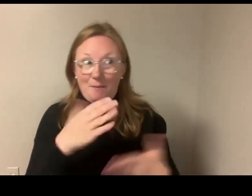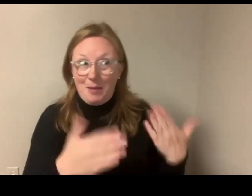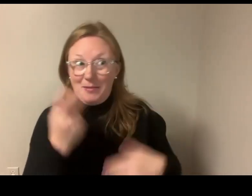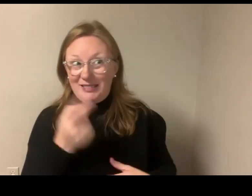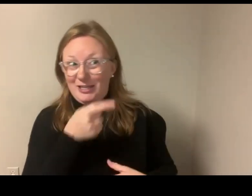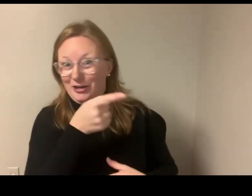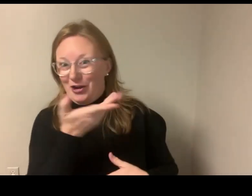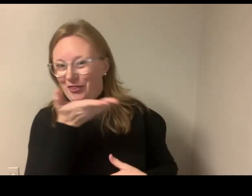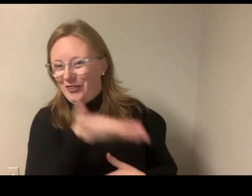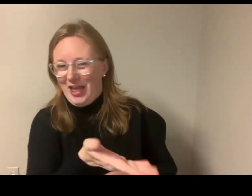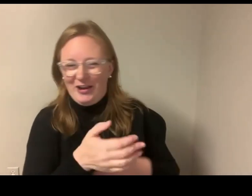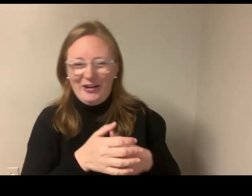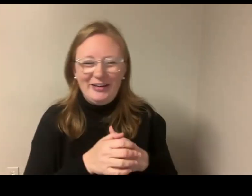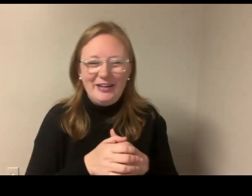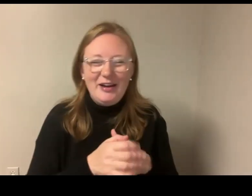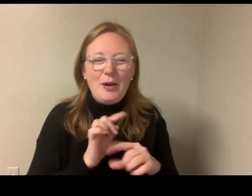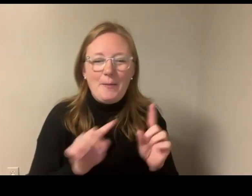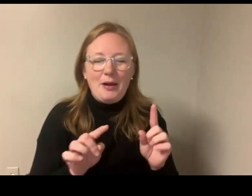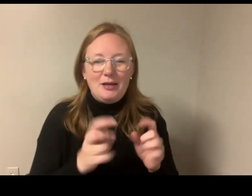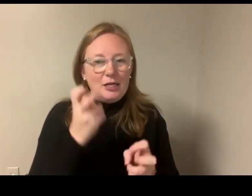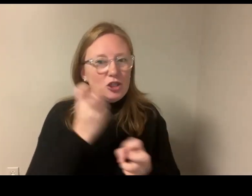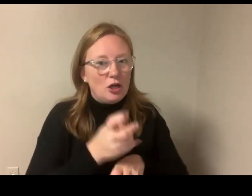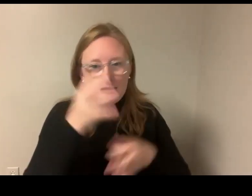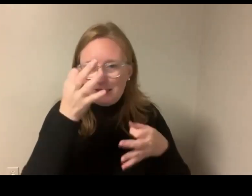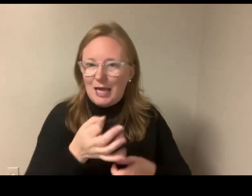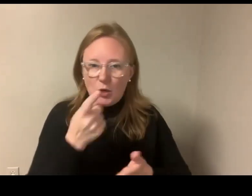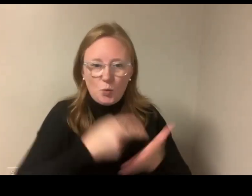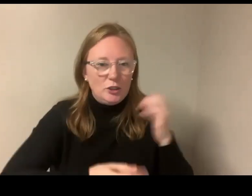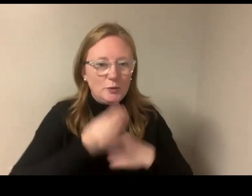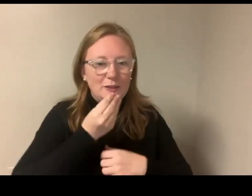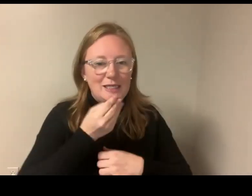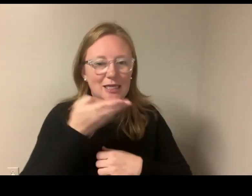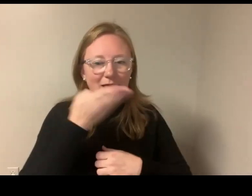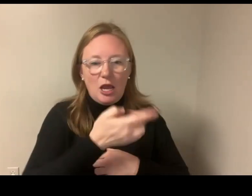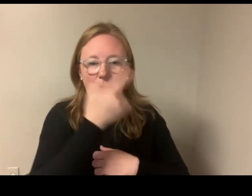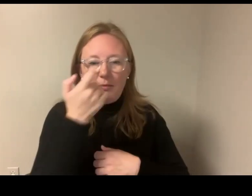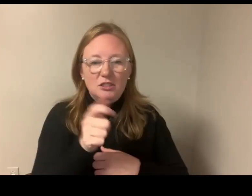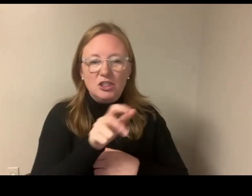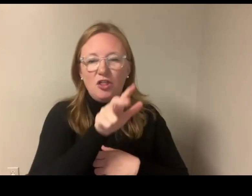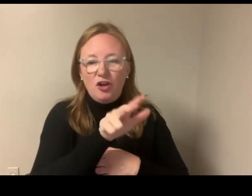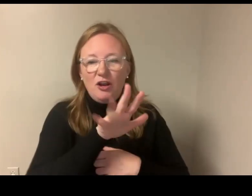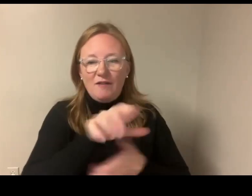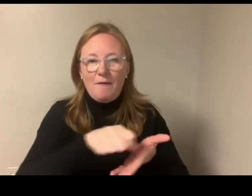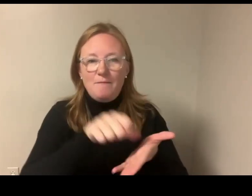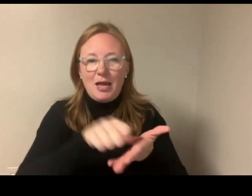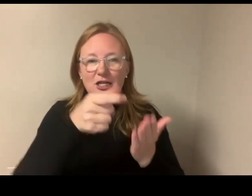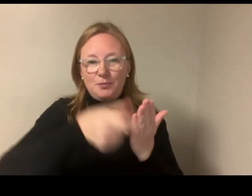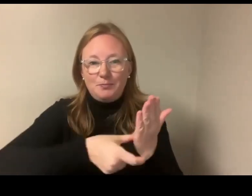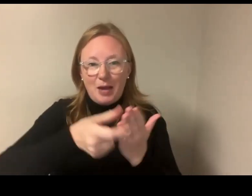there. Difficult to decide what to eat at Cheesecake Factory. I think it's like a 35-page menu. But